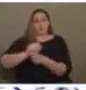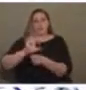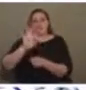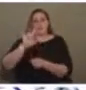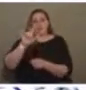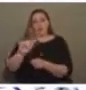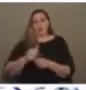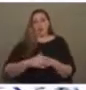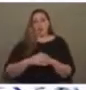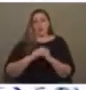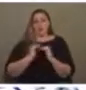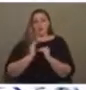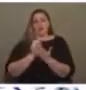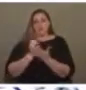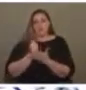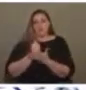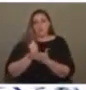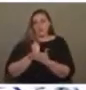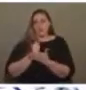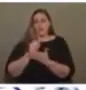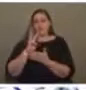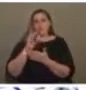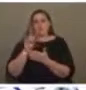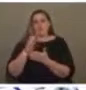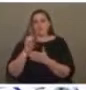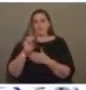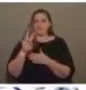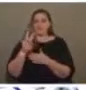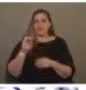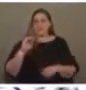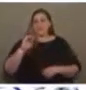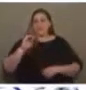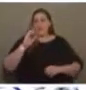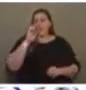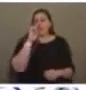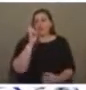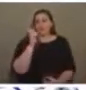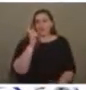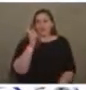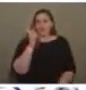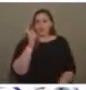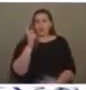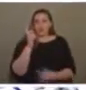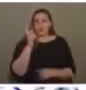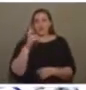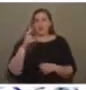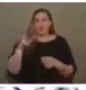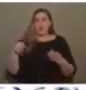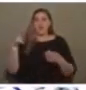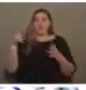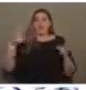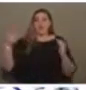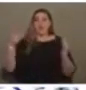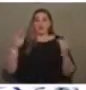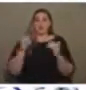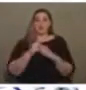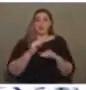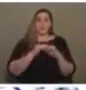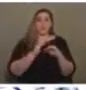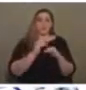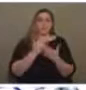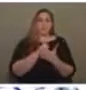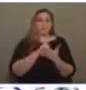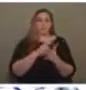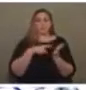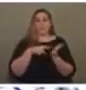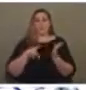minimum wage is 70% of the median wage, and in Florida is only 40%. You have much higher relative minimum wage. Paid leave,